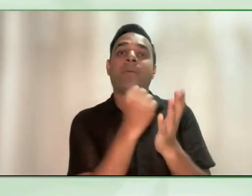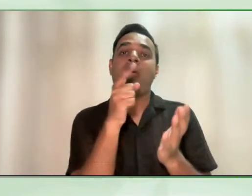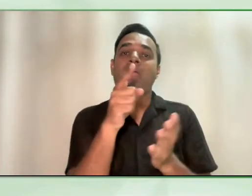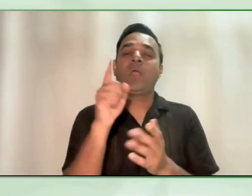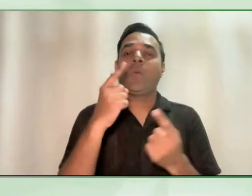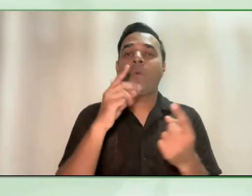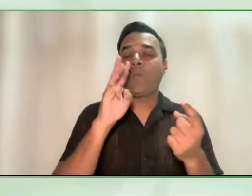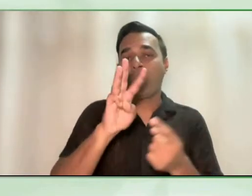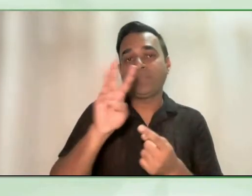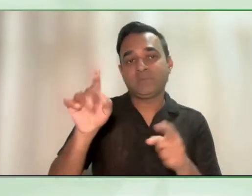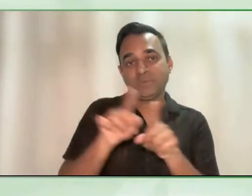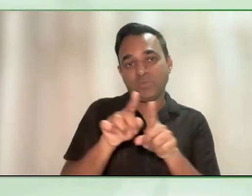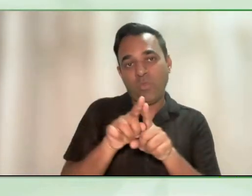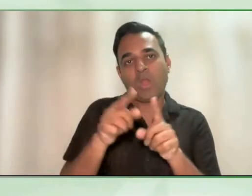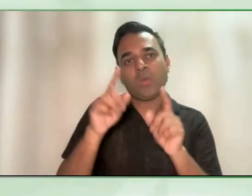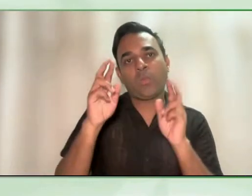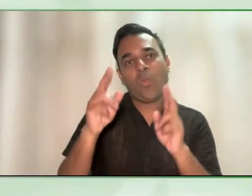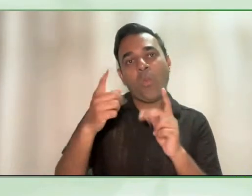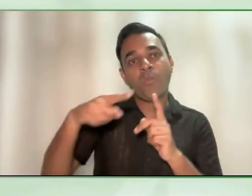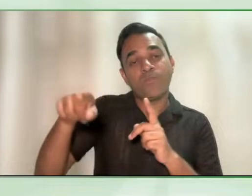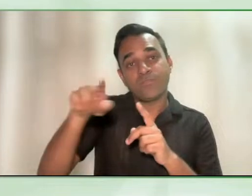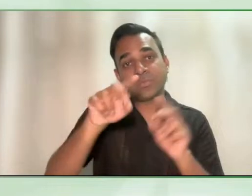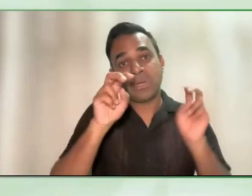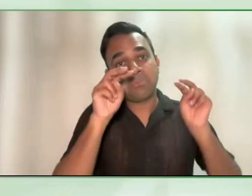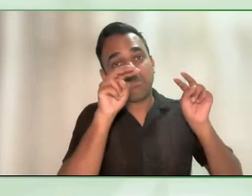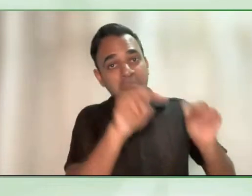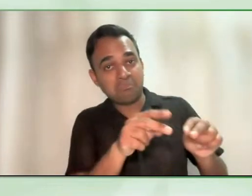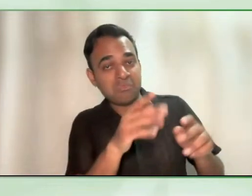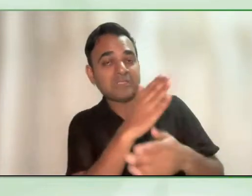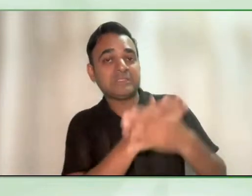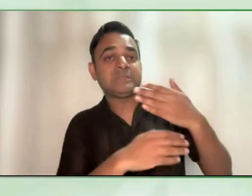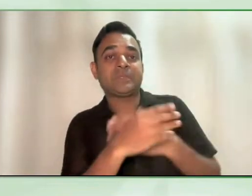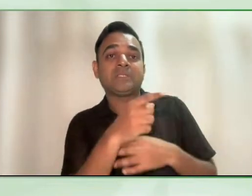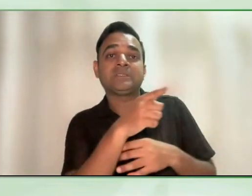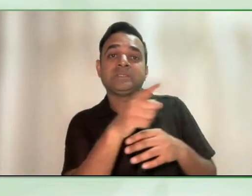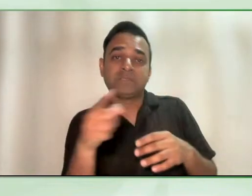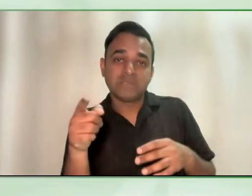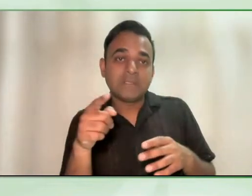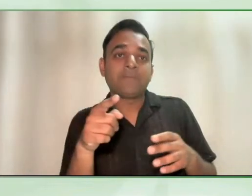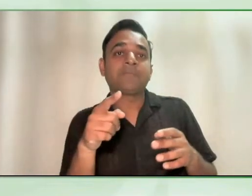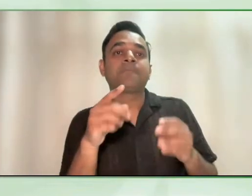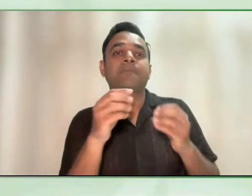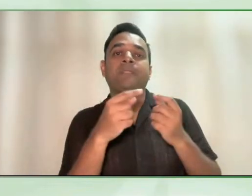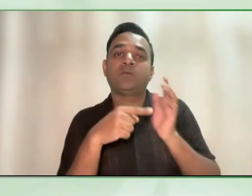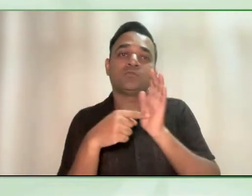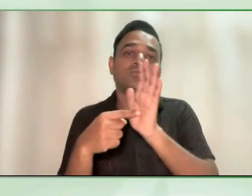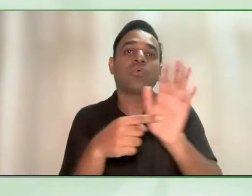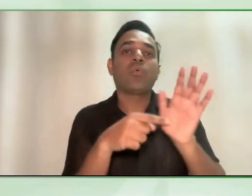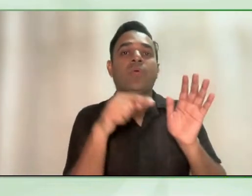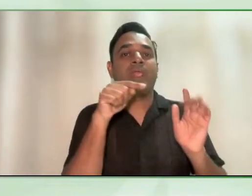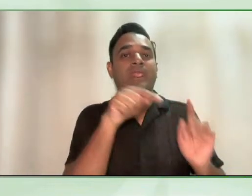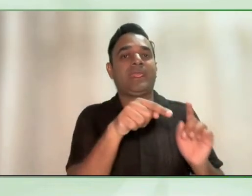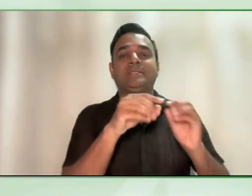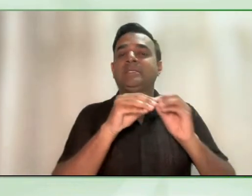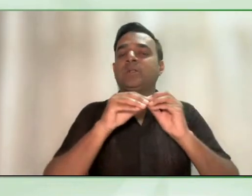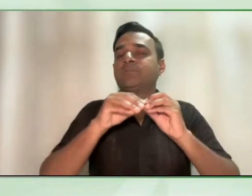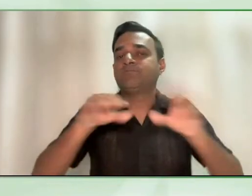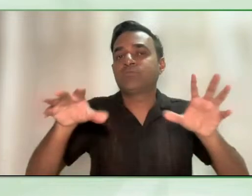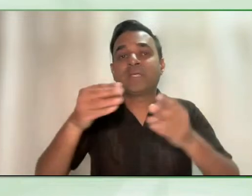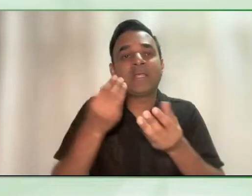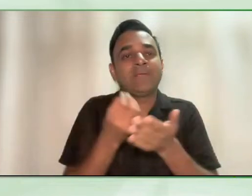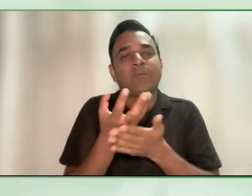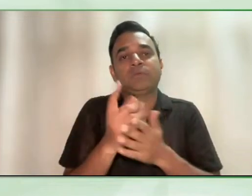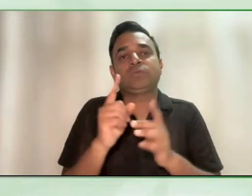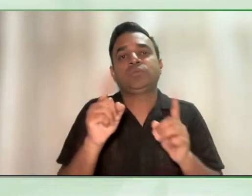going to be a really unique one. It will include some things that we know about, such as disability inclusive disaster risk